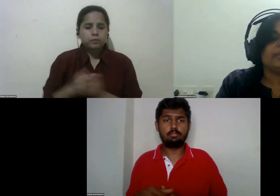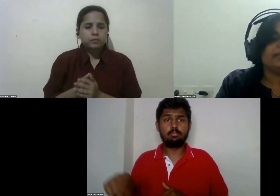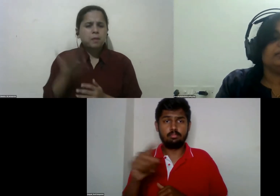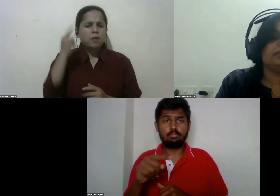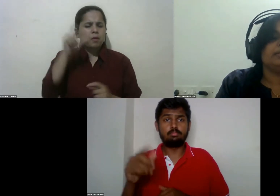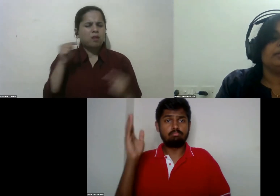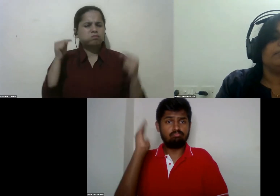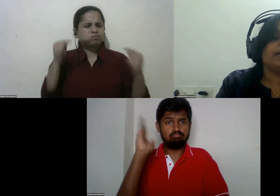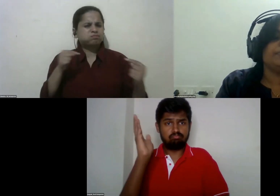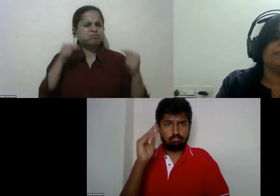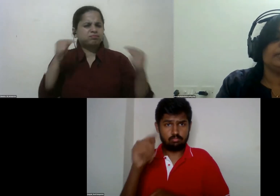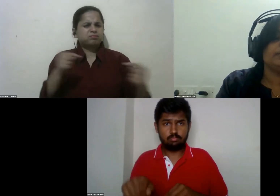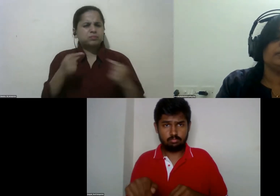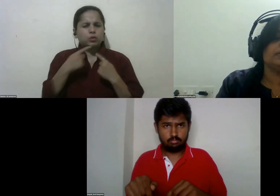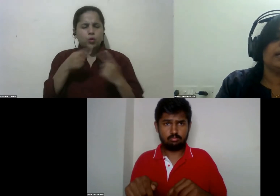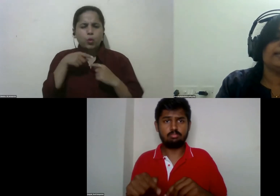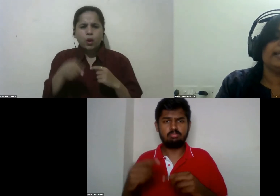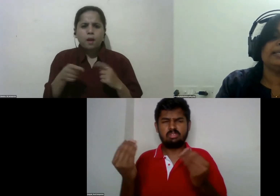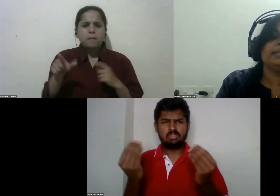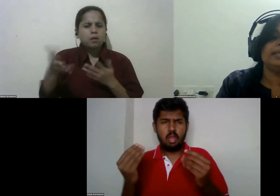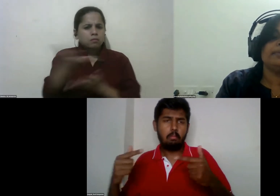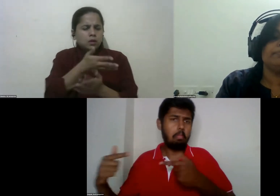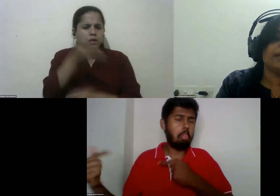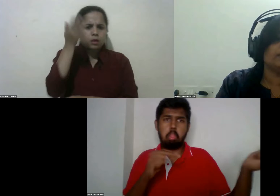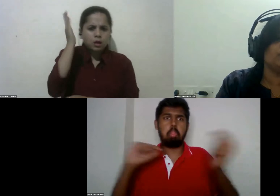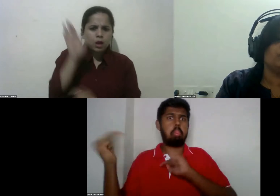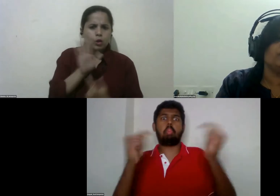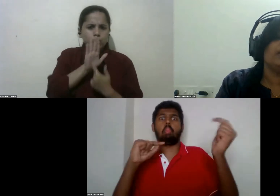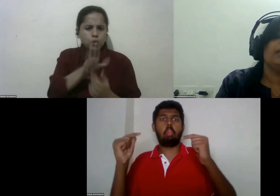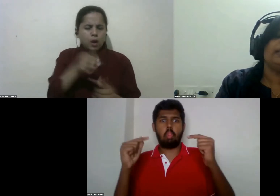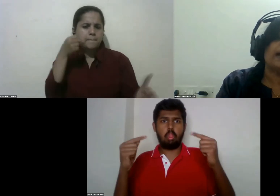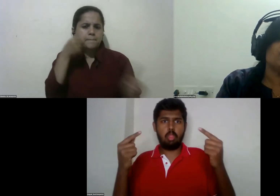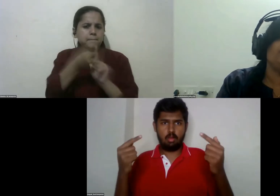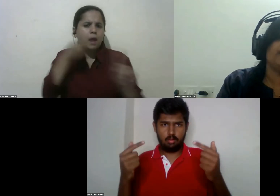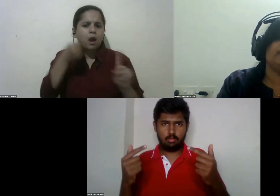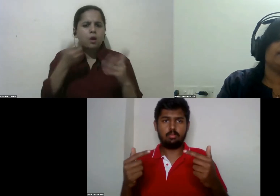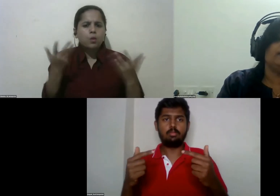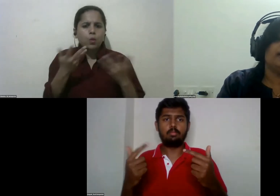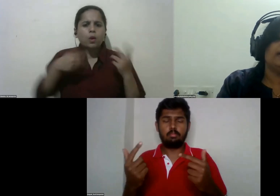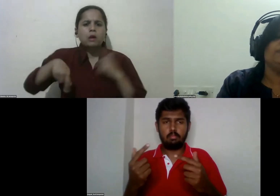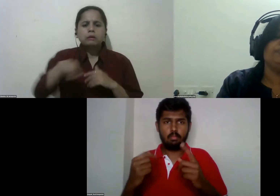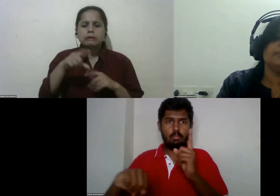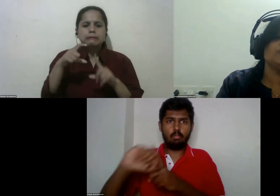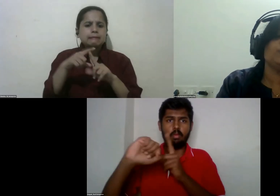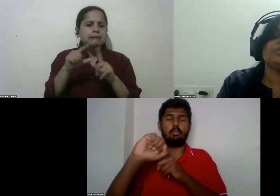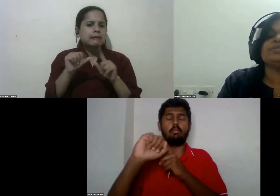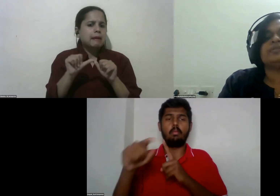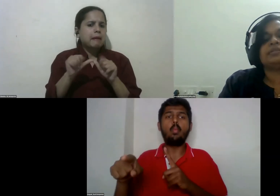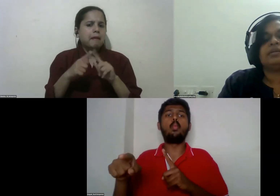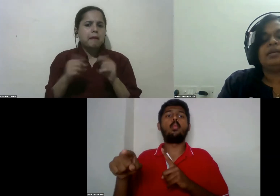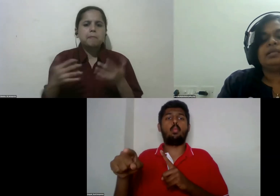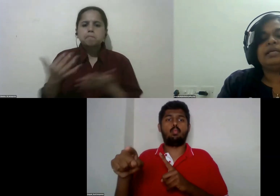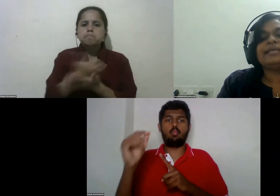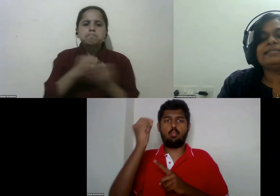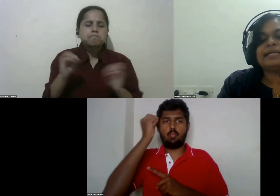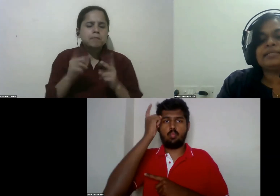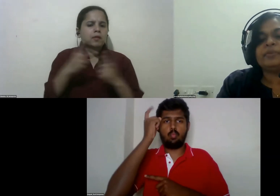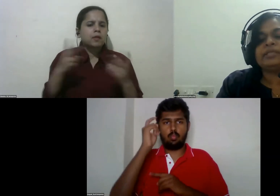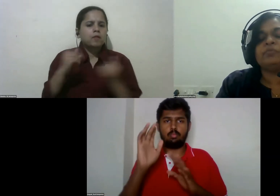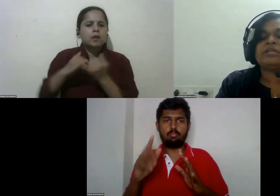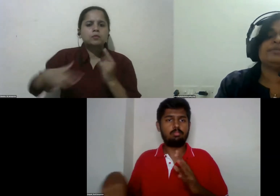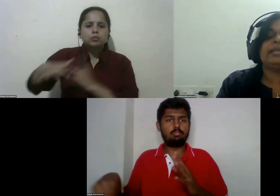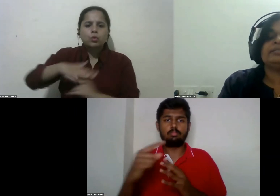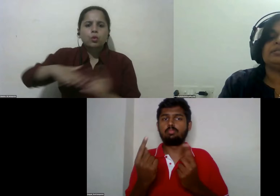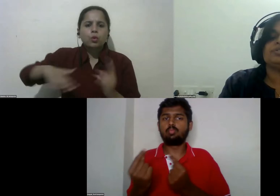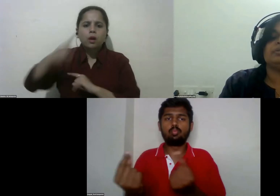further strengthened by presenters highlighting the impact of lack of data and different situations that